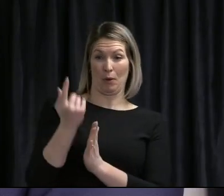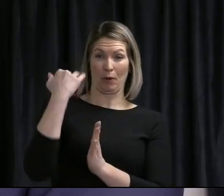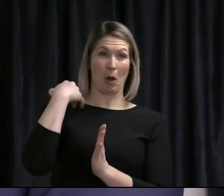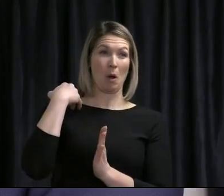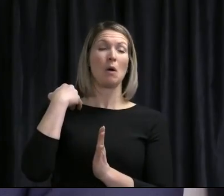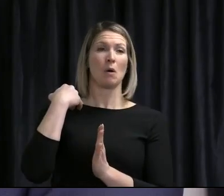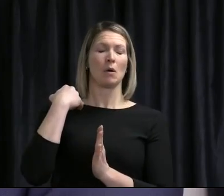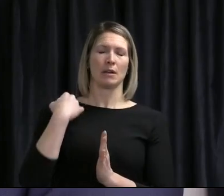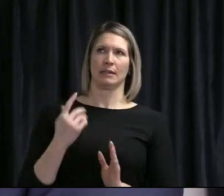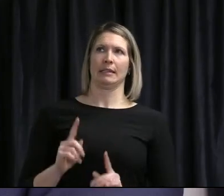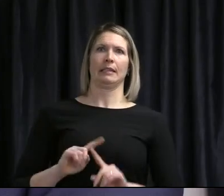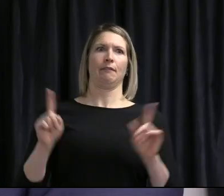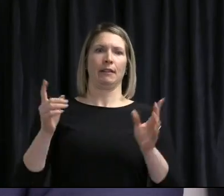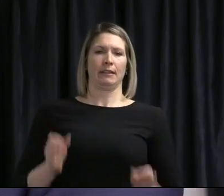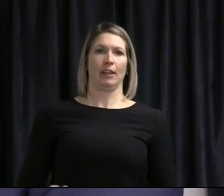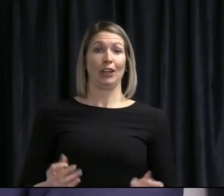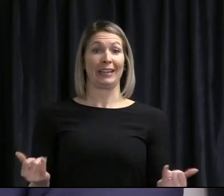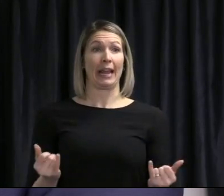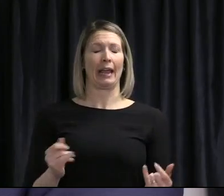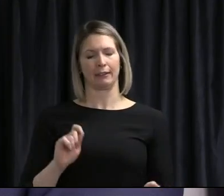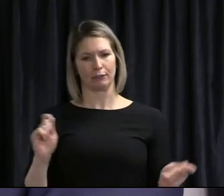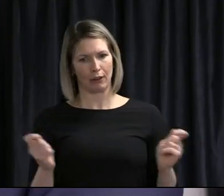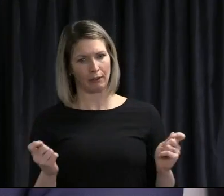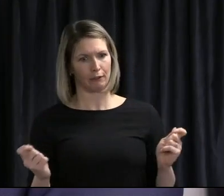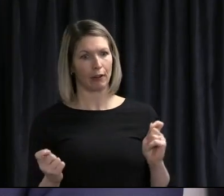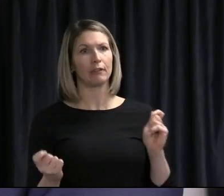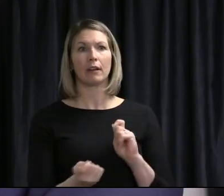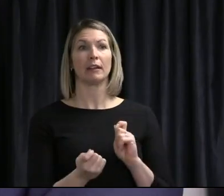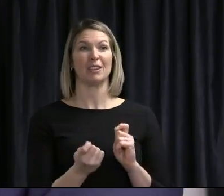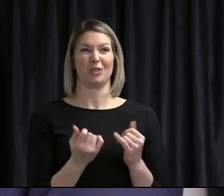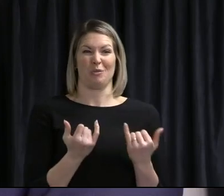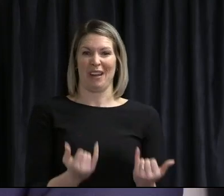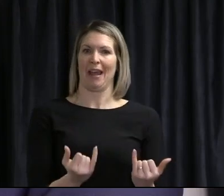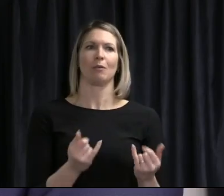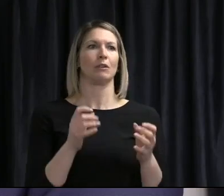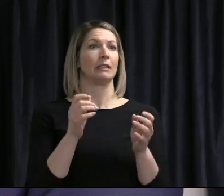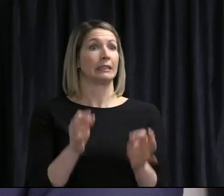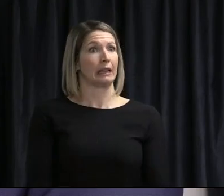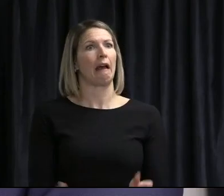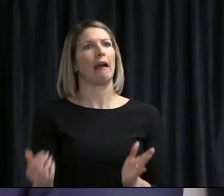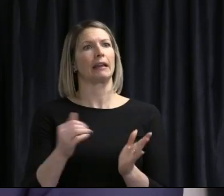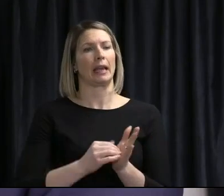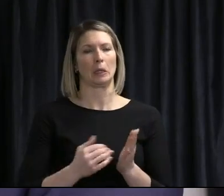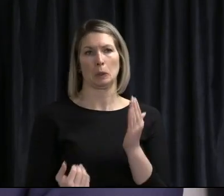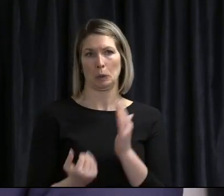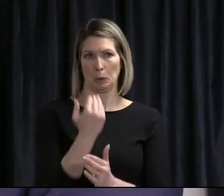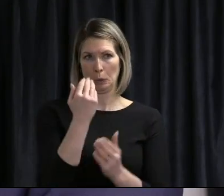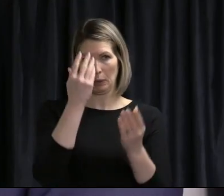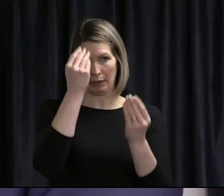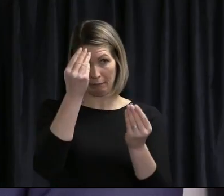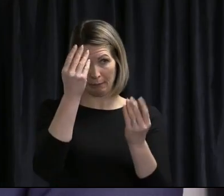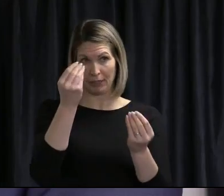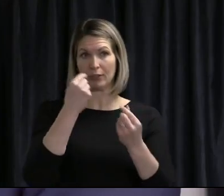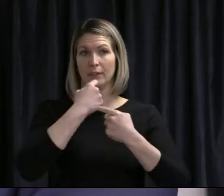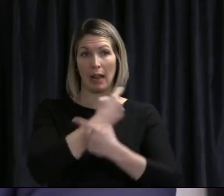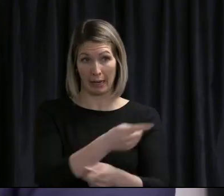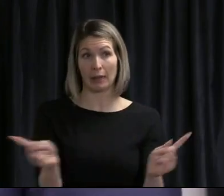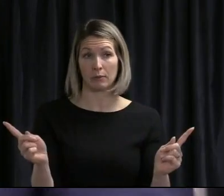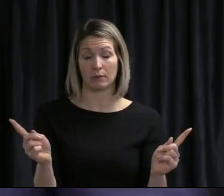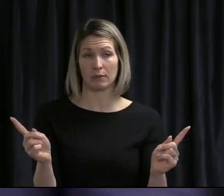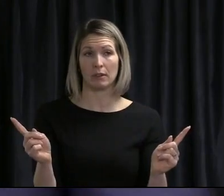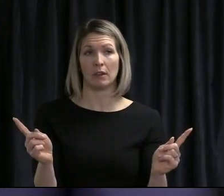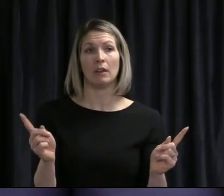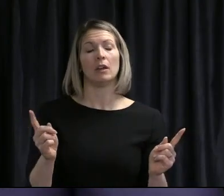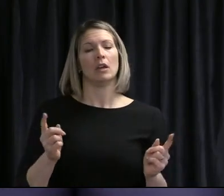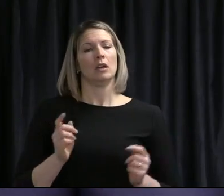information could change, and indeed has changed over the course of less than 12 hours in the past. For an accurate kind of up-to-date snapshot from